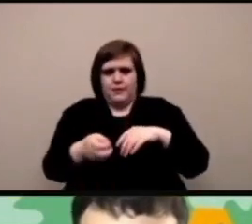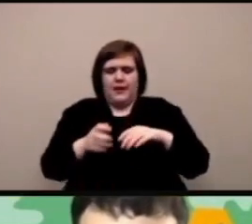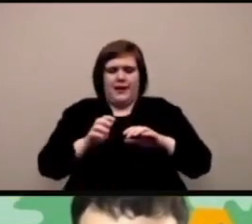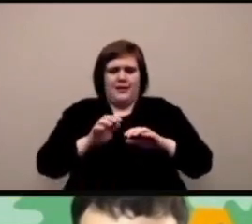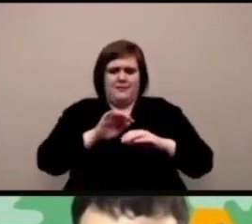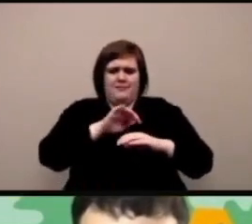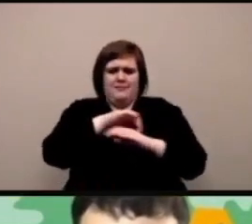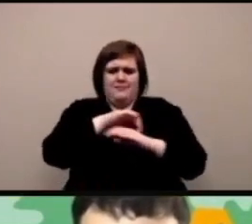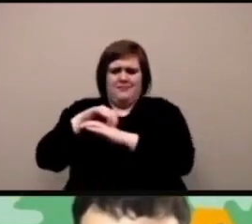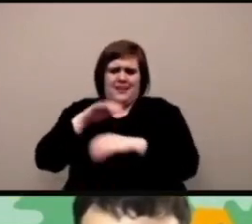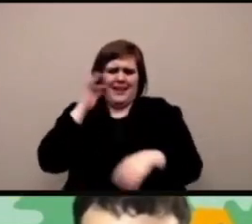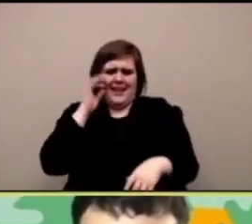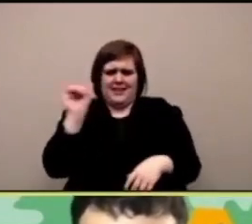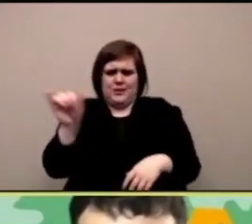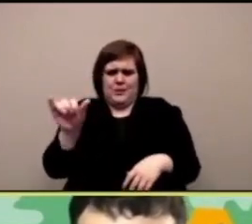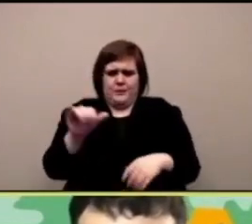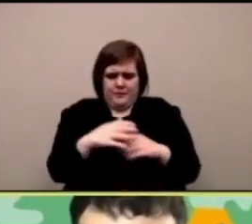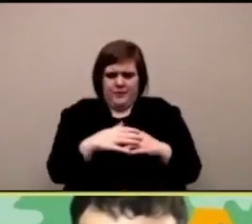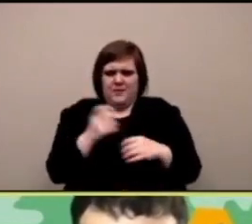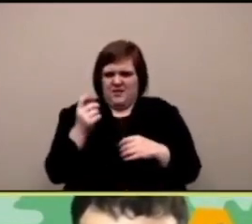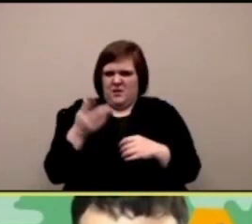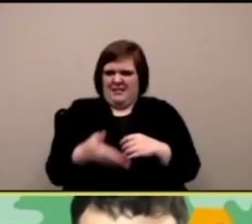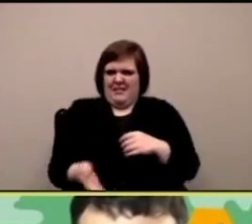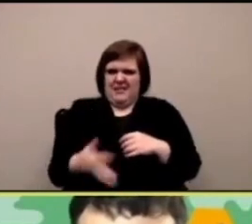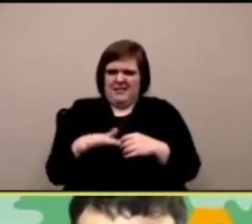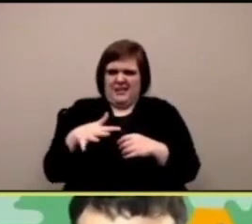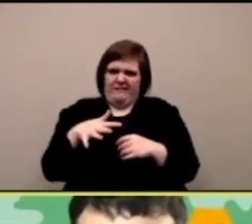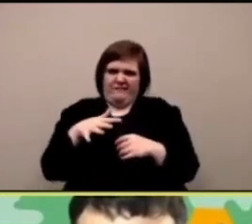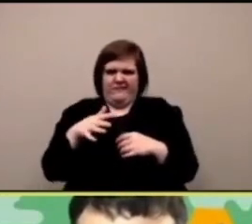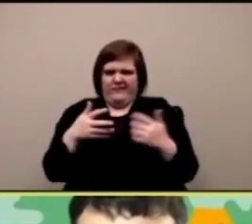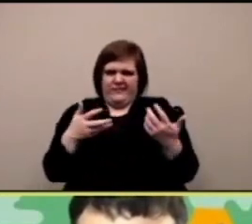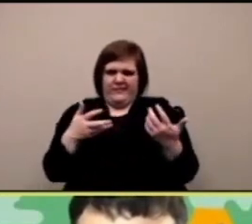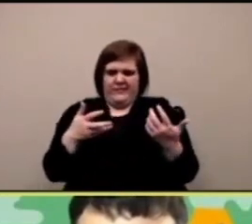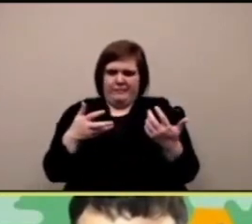well. So things kind of collide.